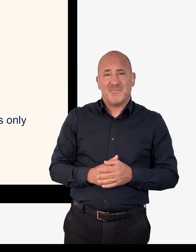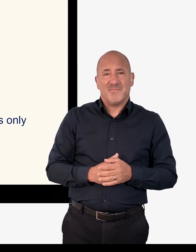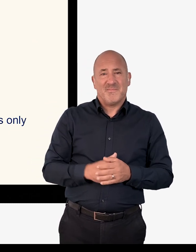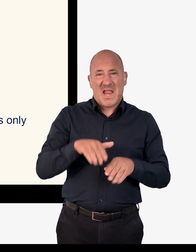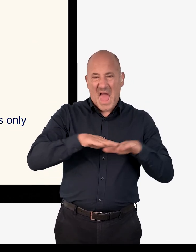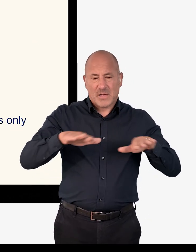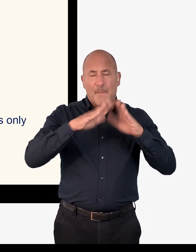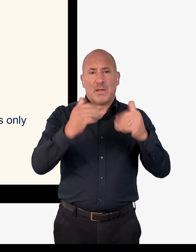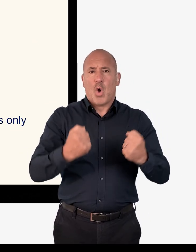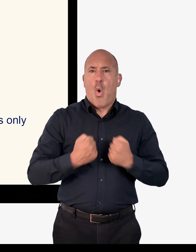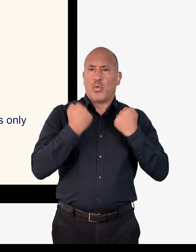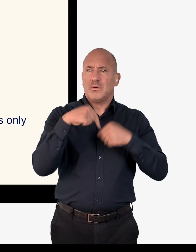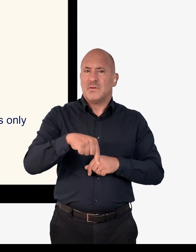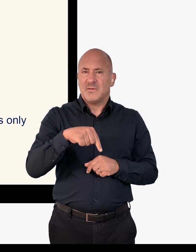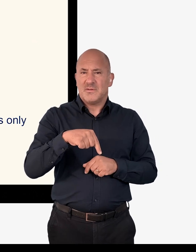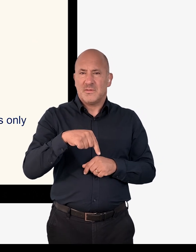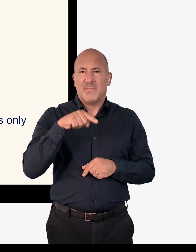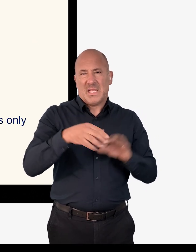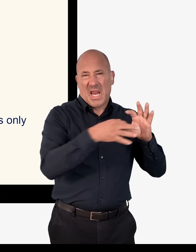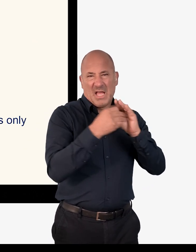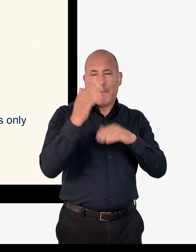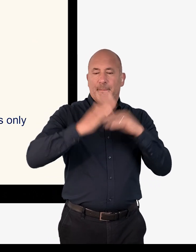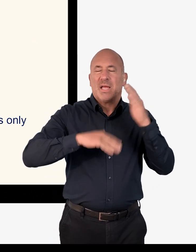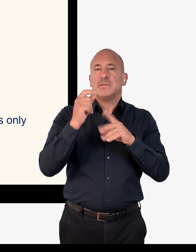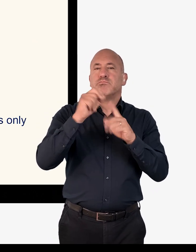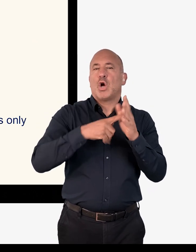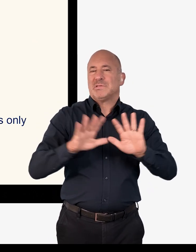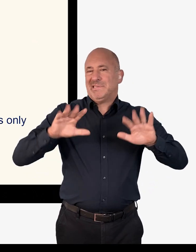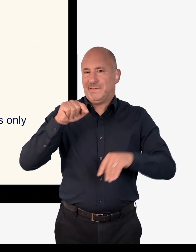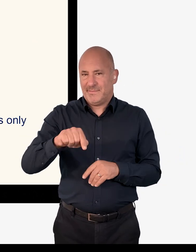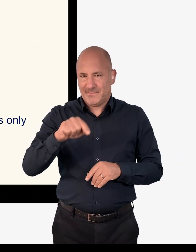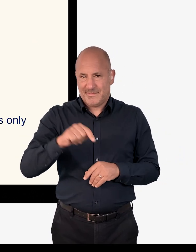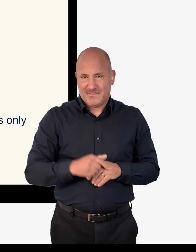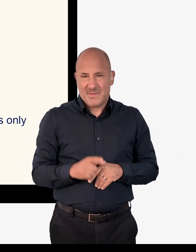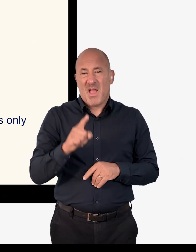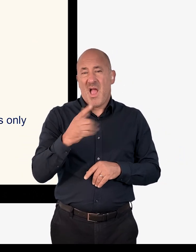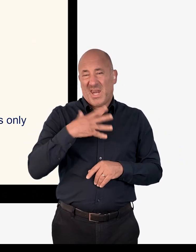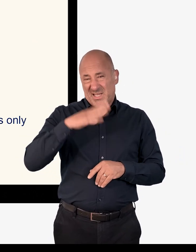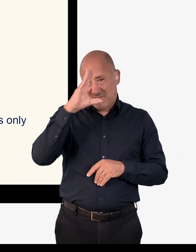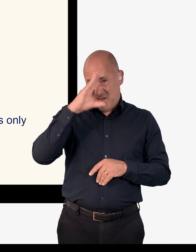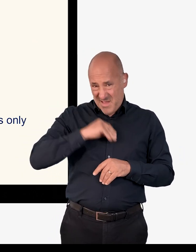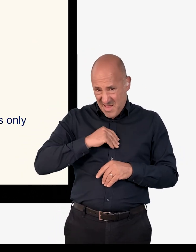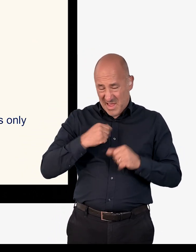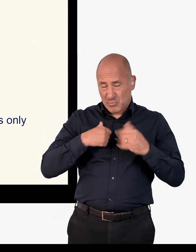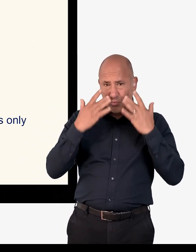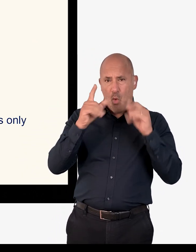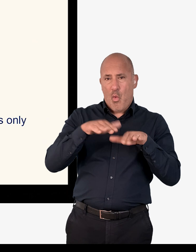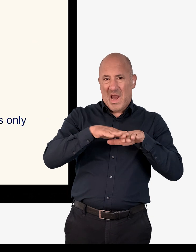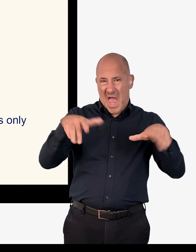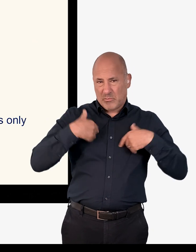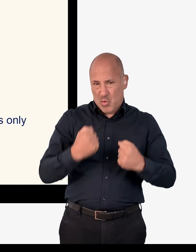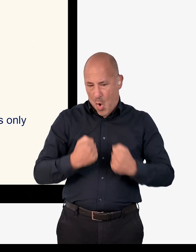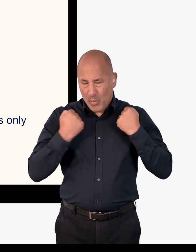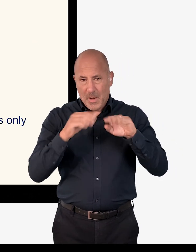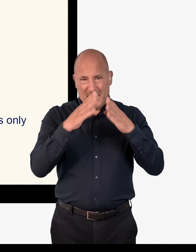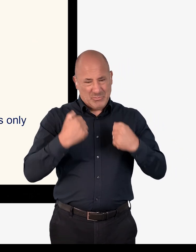Ownership of land and buildings. This is for building projects only, but you will need to be able to demonstrate